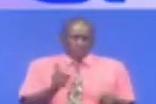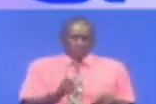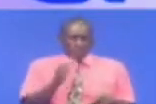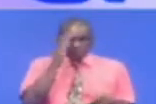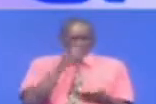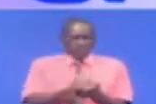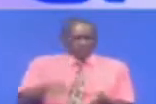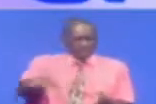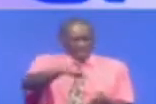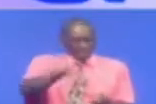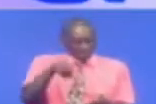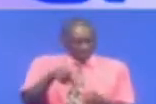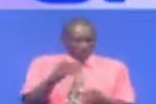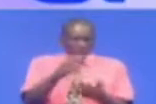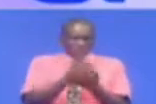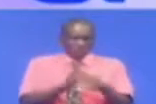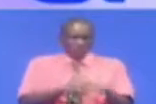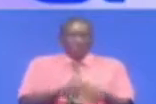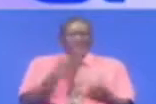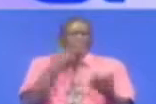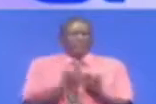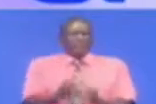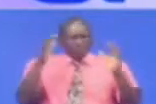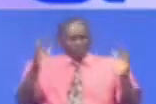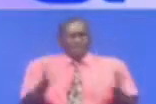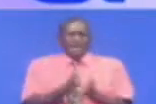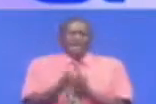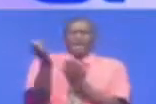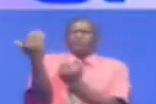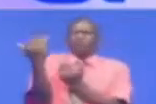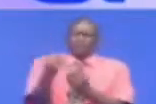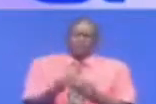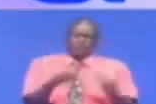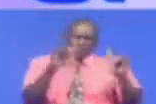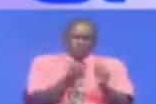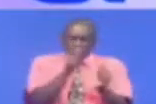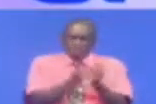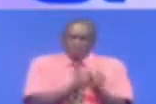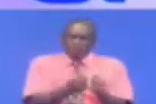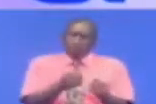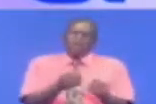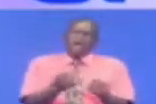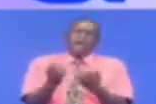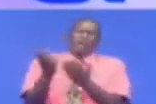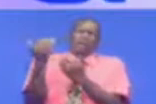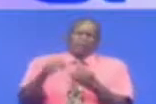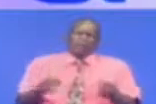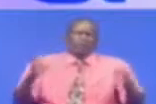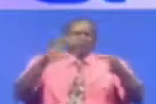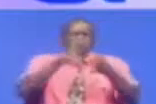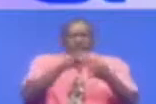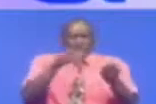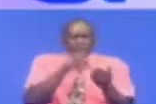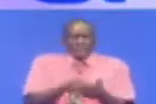we are remaining here for some time. So thank you very much, and looking forward to being with you at the next Kusi Festival. And